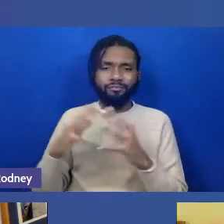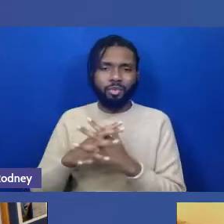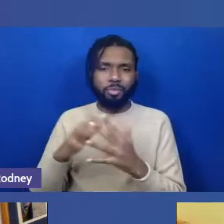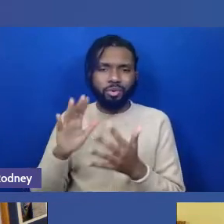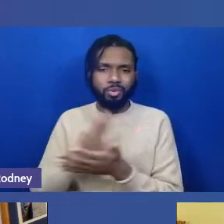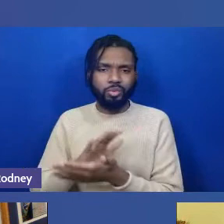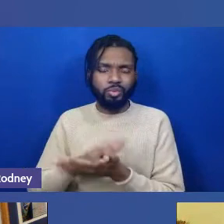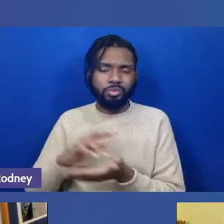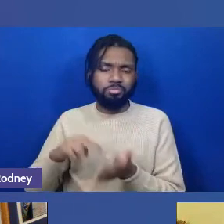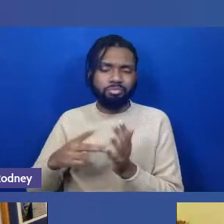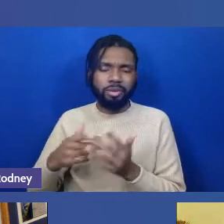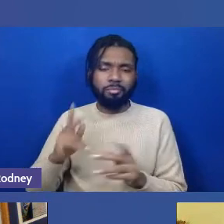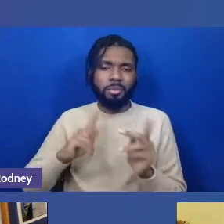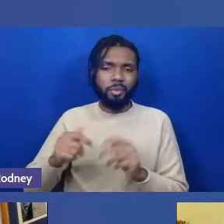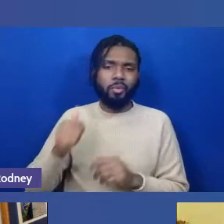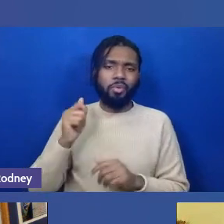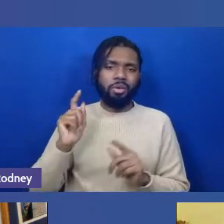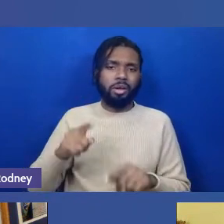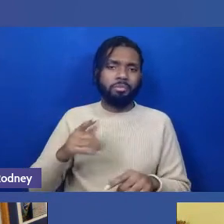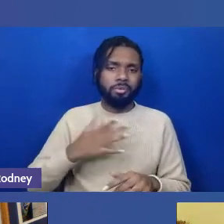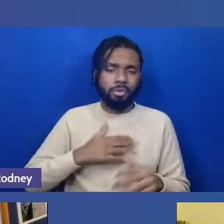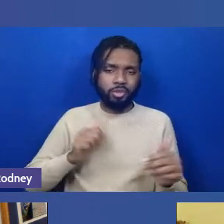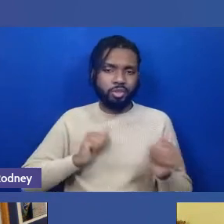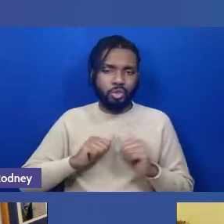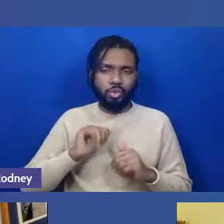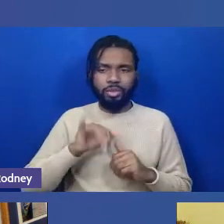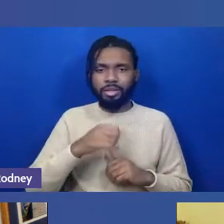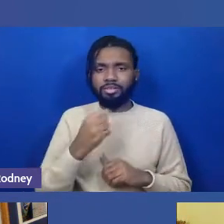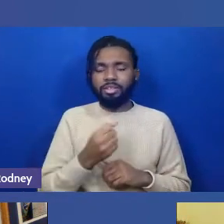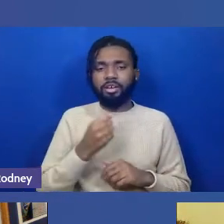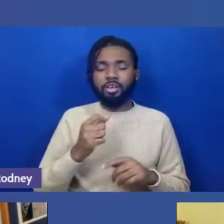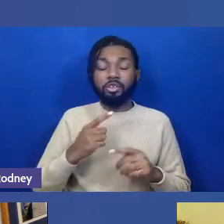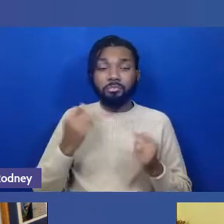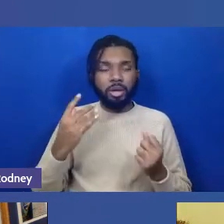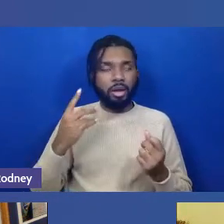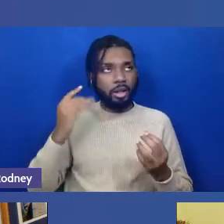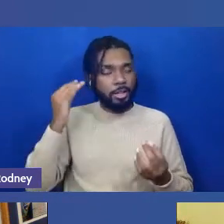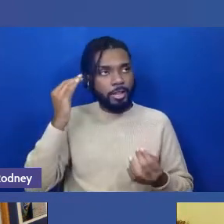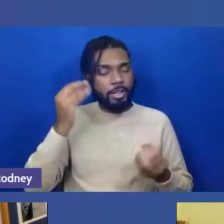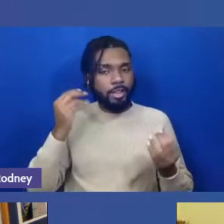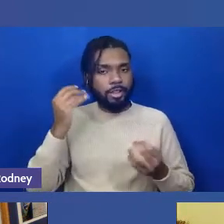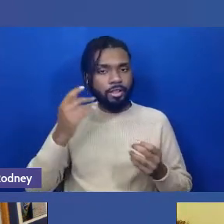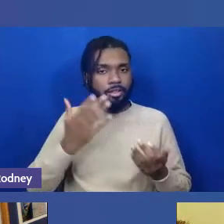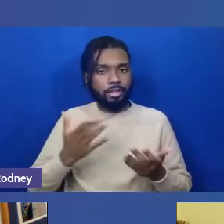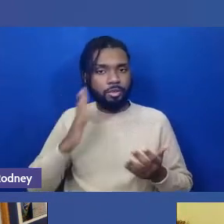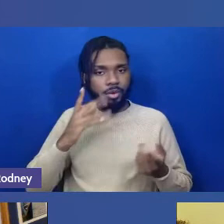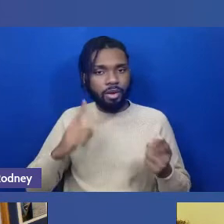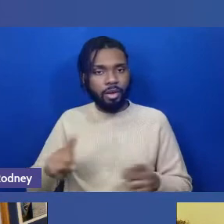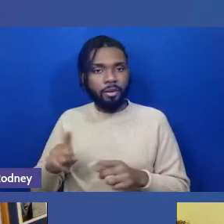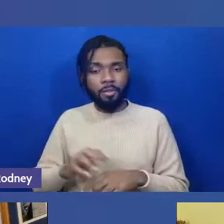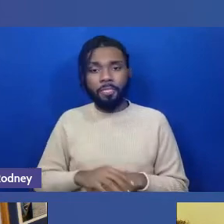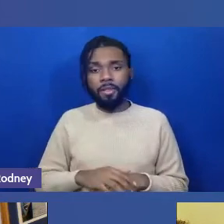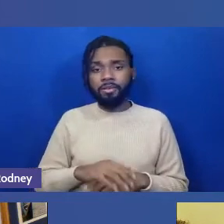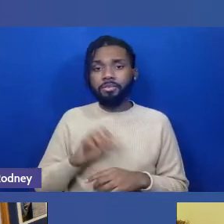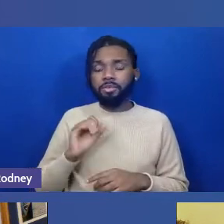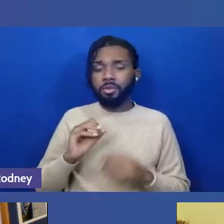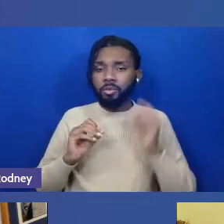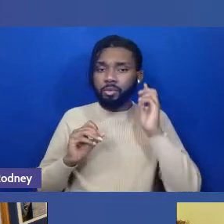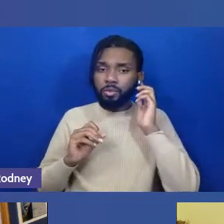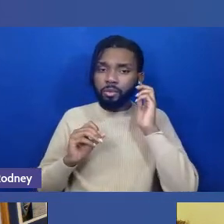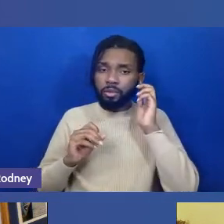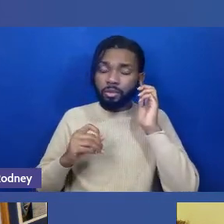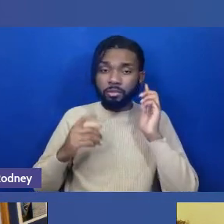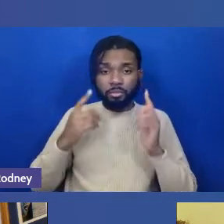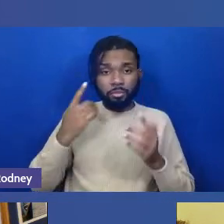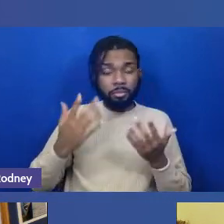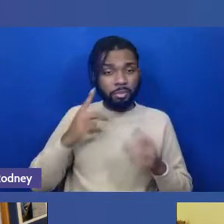that come with any, you know, situation that, you know, occurs is always kind of a prejudgment as to what, well, what work is going to